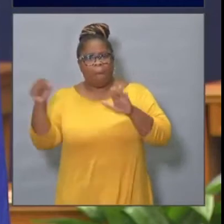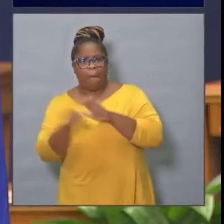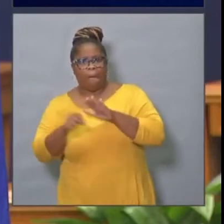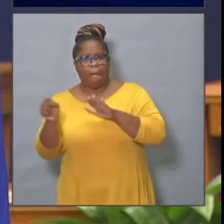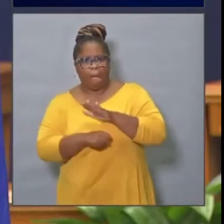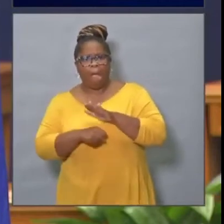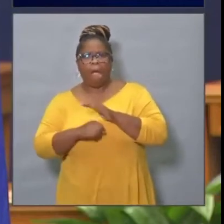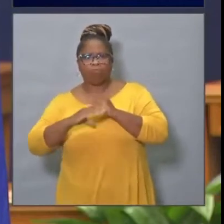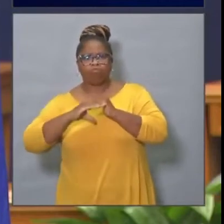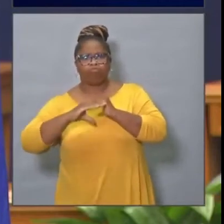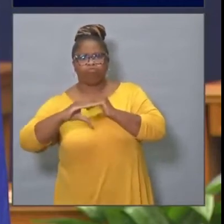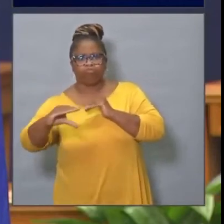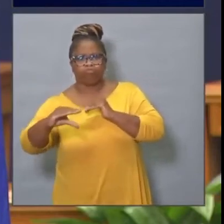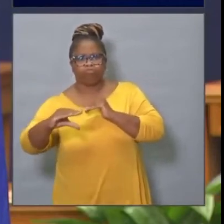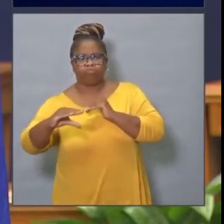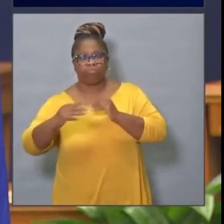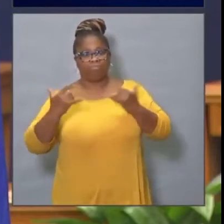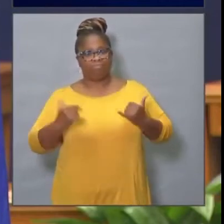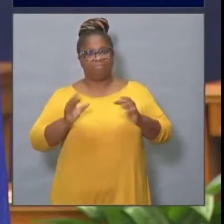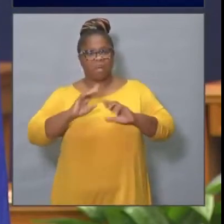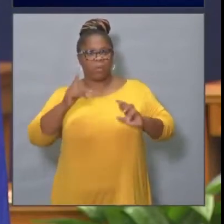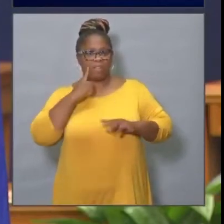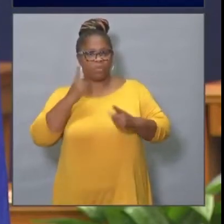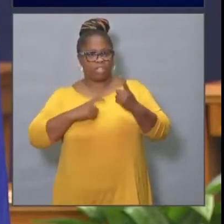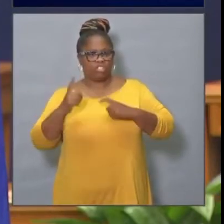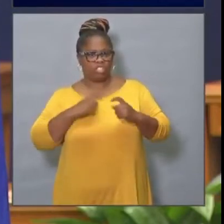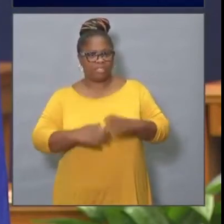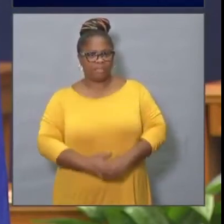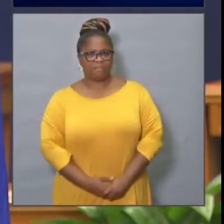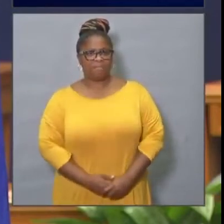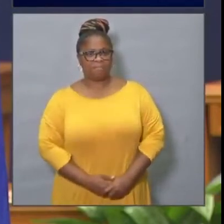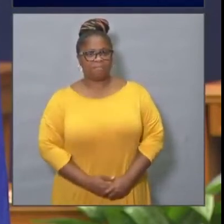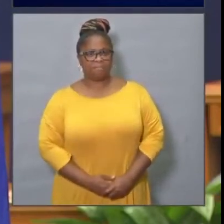it. We're now ready for questions.